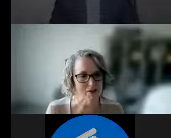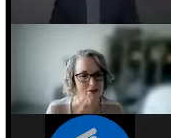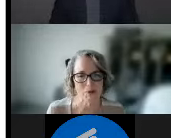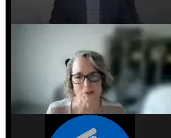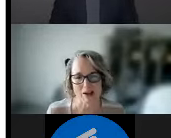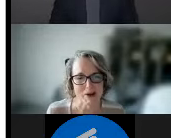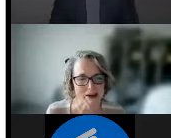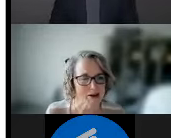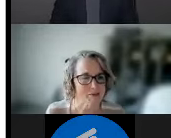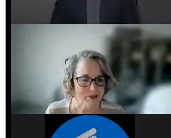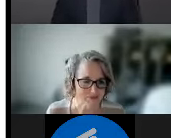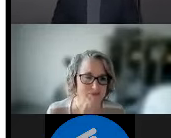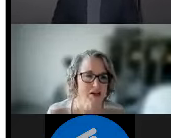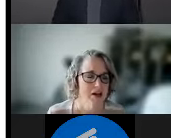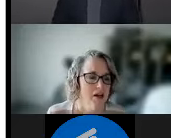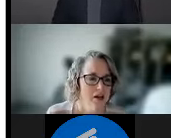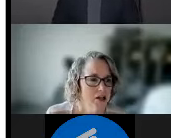disrupt my view when we come back in a minute.